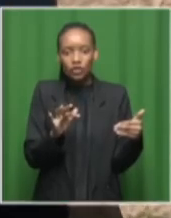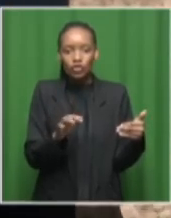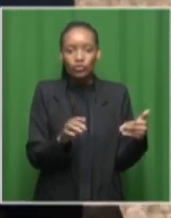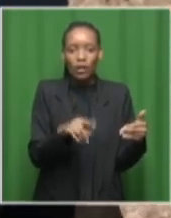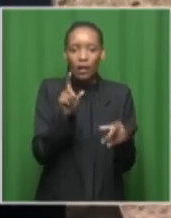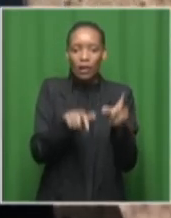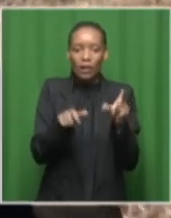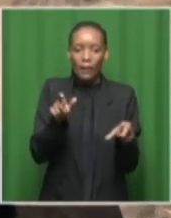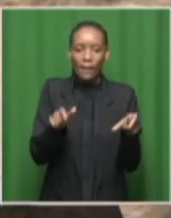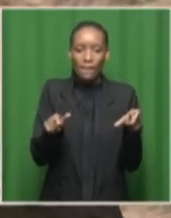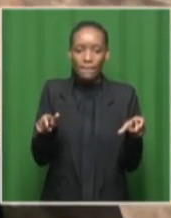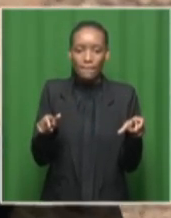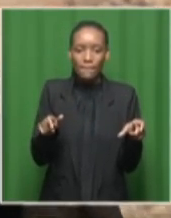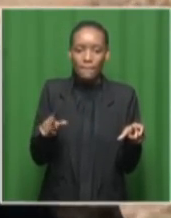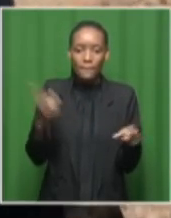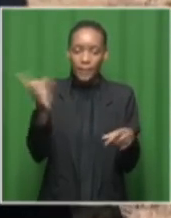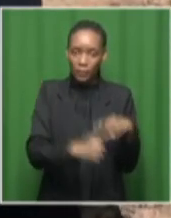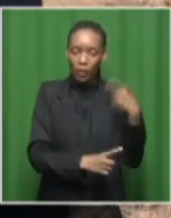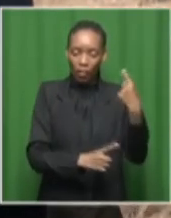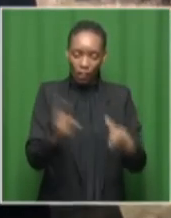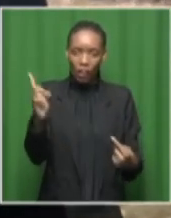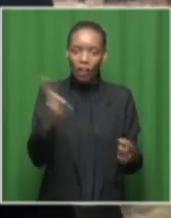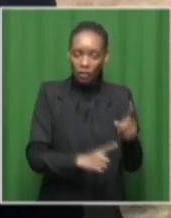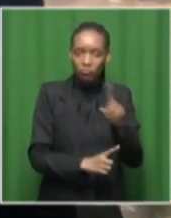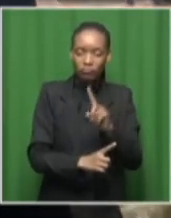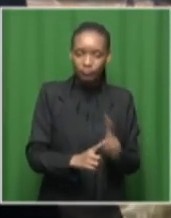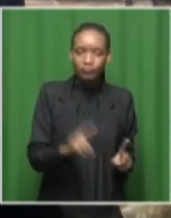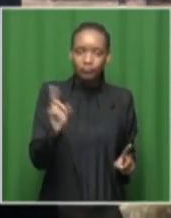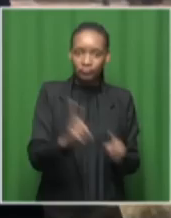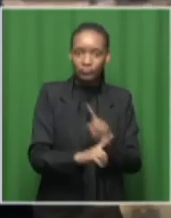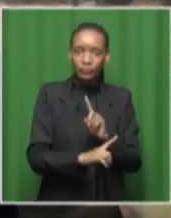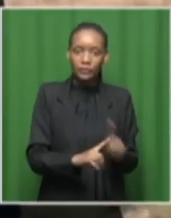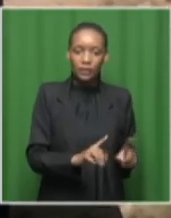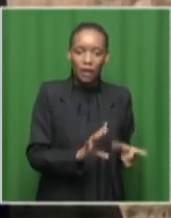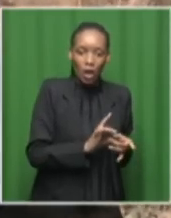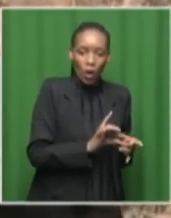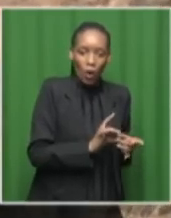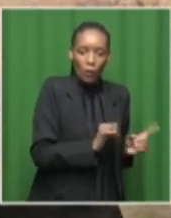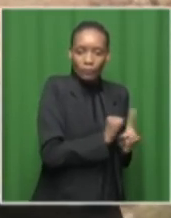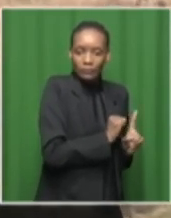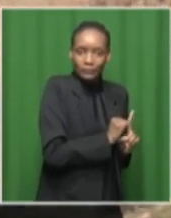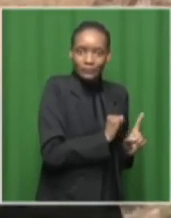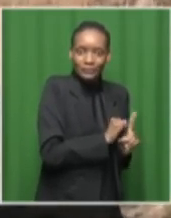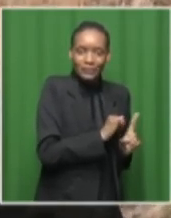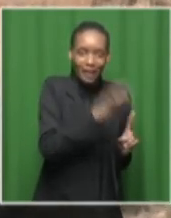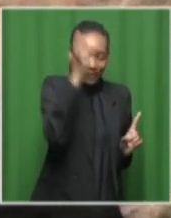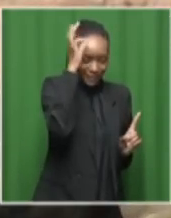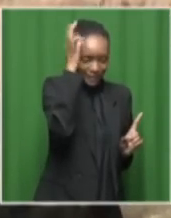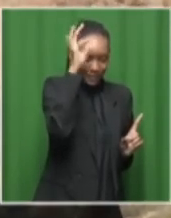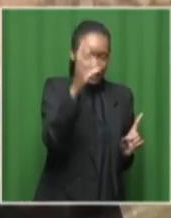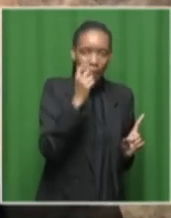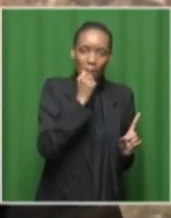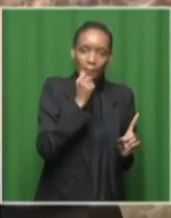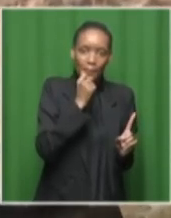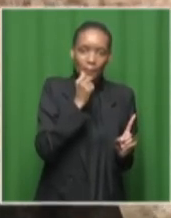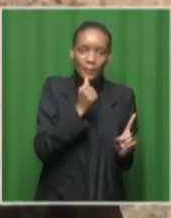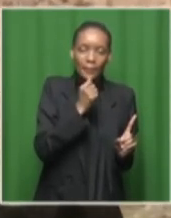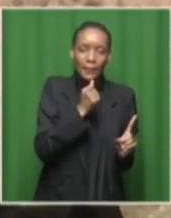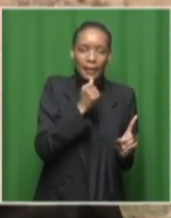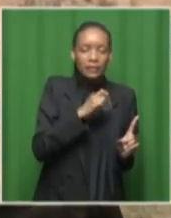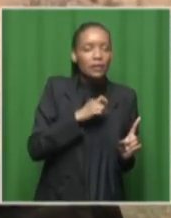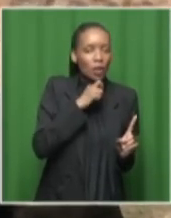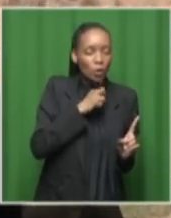trickle in to the home of the late statesman. Mangosuthu Inkosi